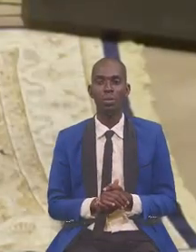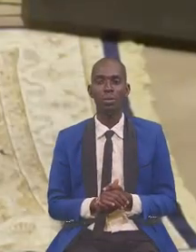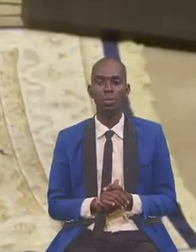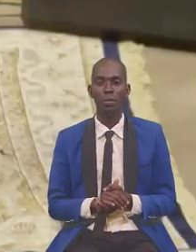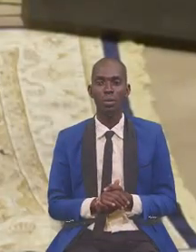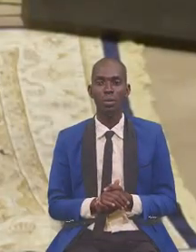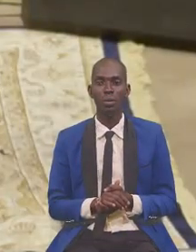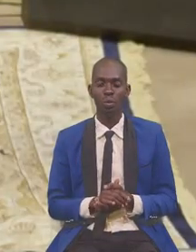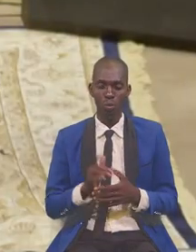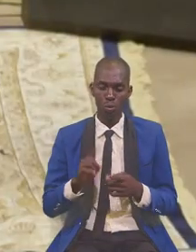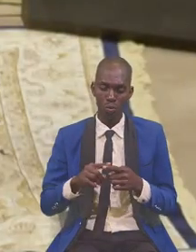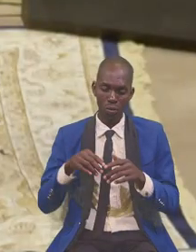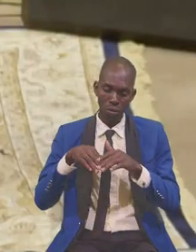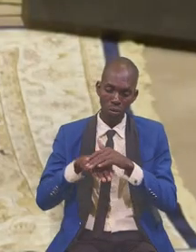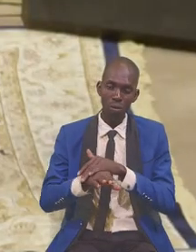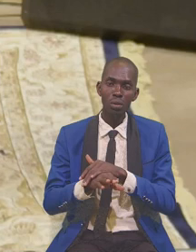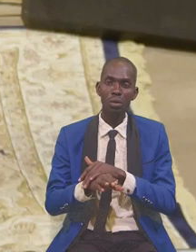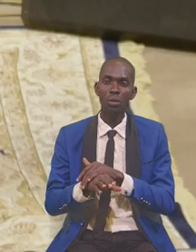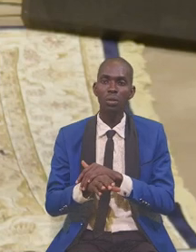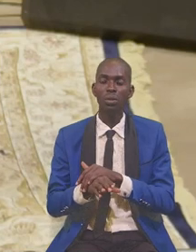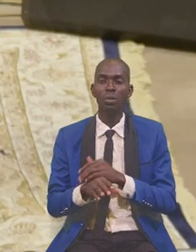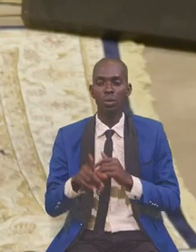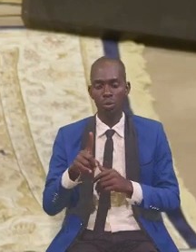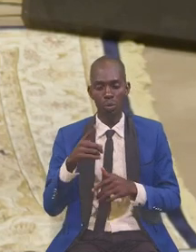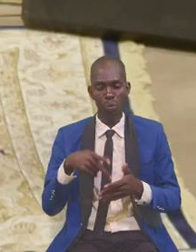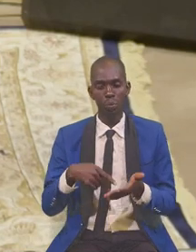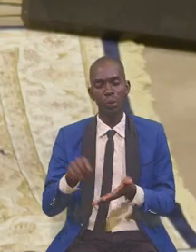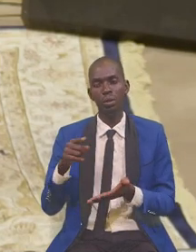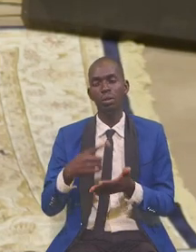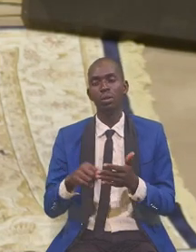To penetrate, you pay the price.